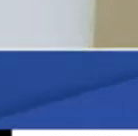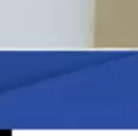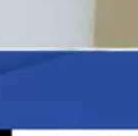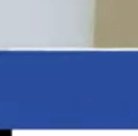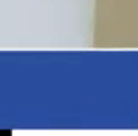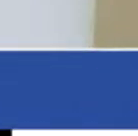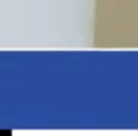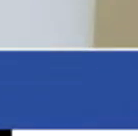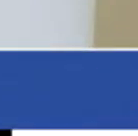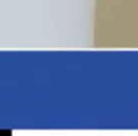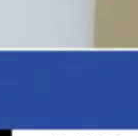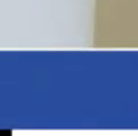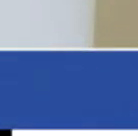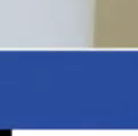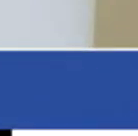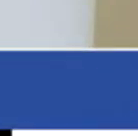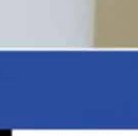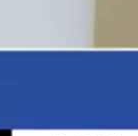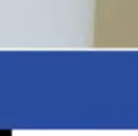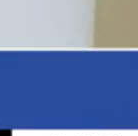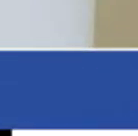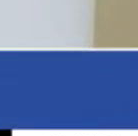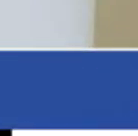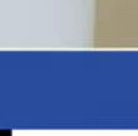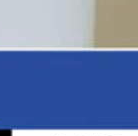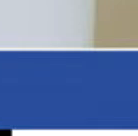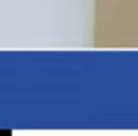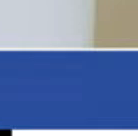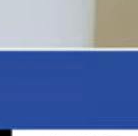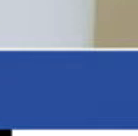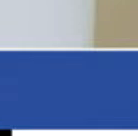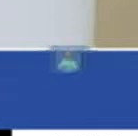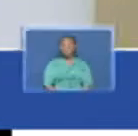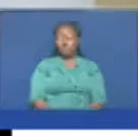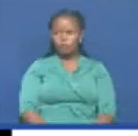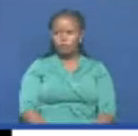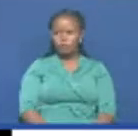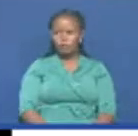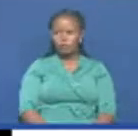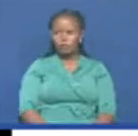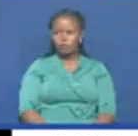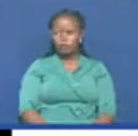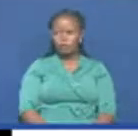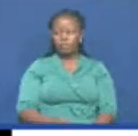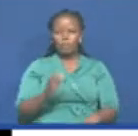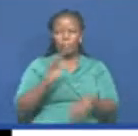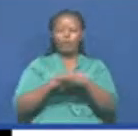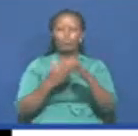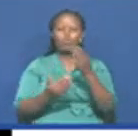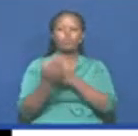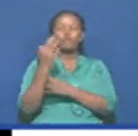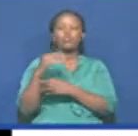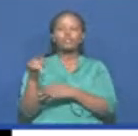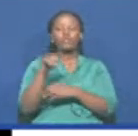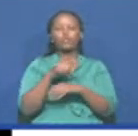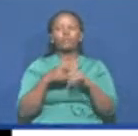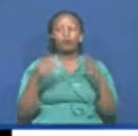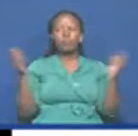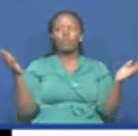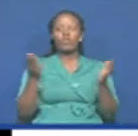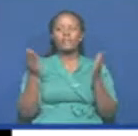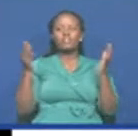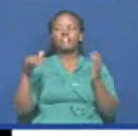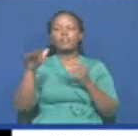Good morning. Yes, we're coming to you live from Crown Plaza, where the Anti-Counterfeit Authority is commemorating the